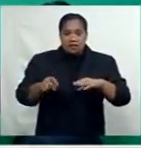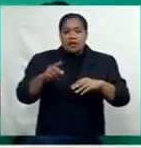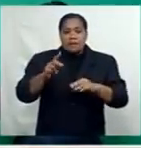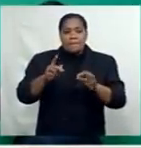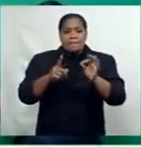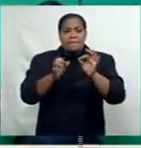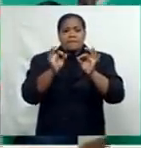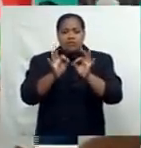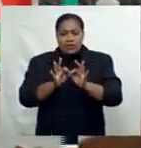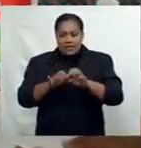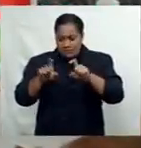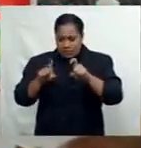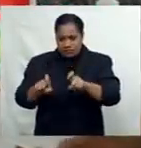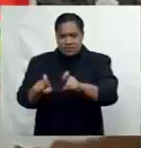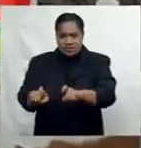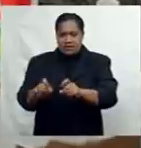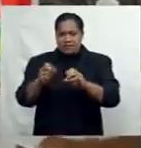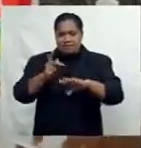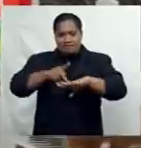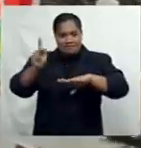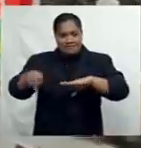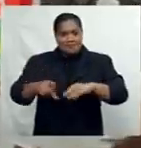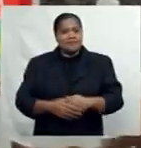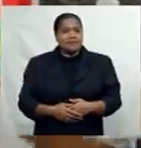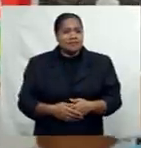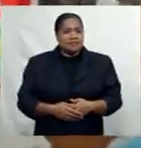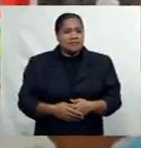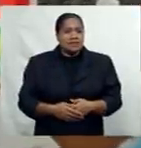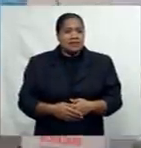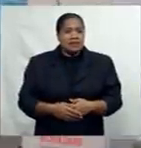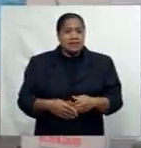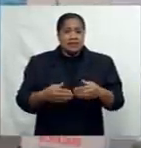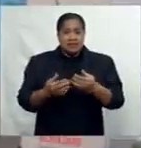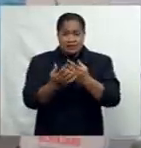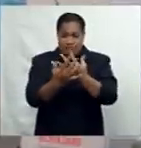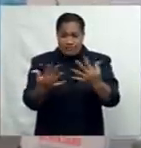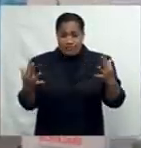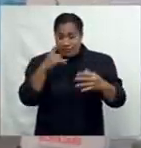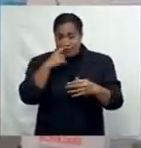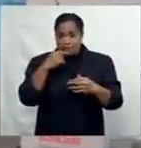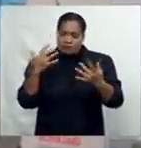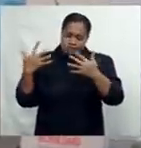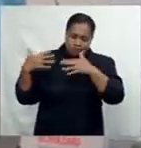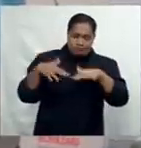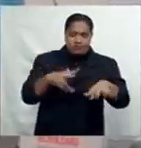his seat. And more senior citizens turn out to get vaccinated.